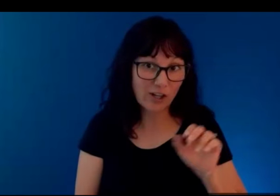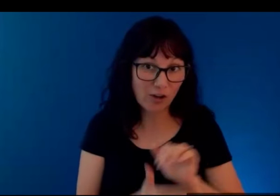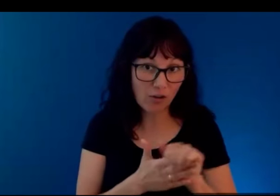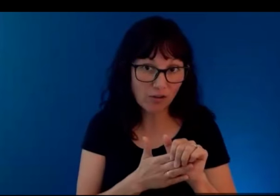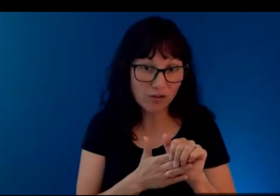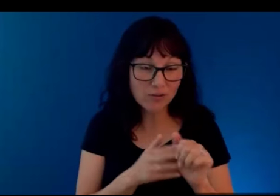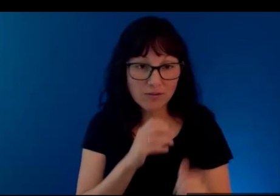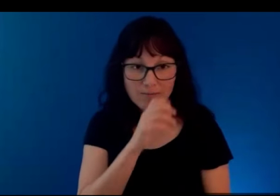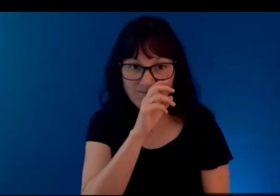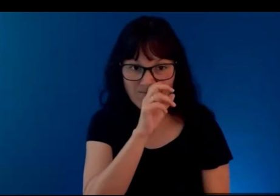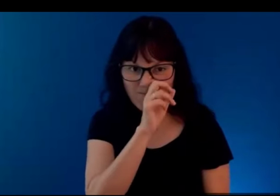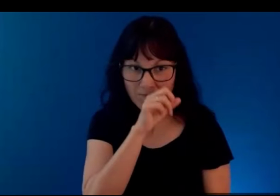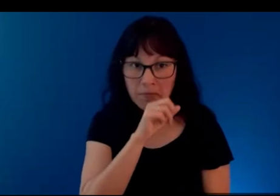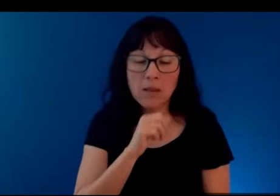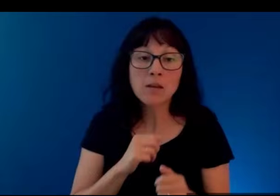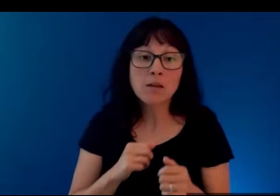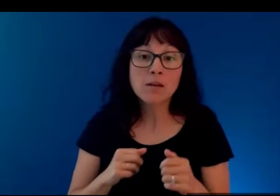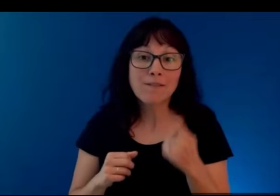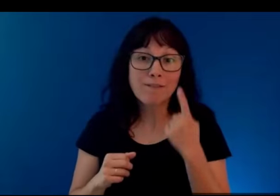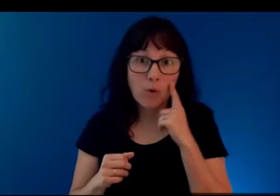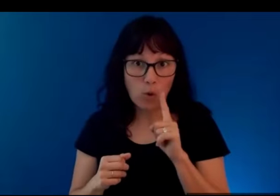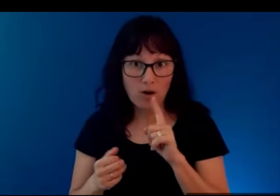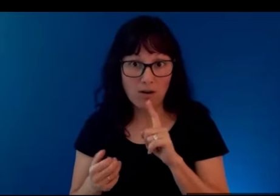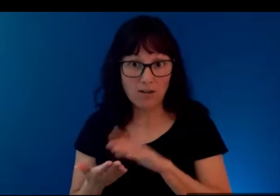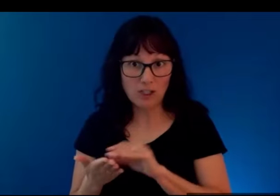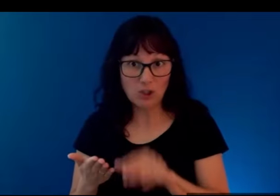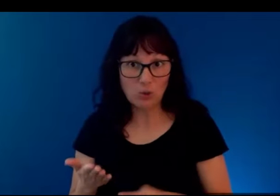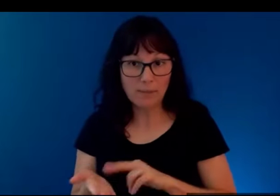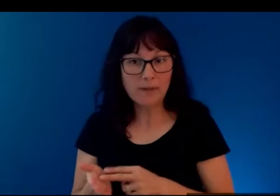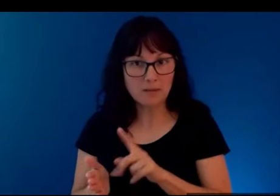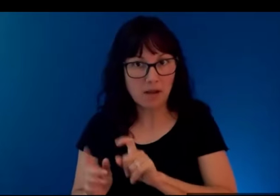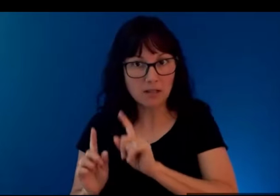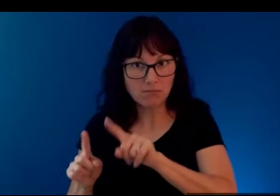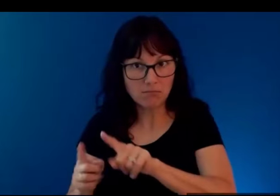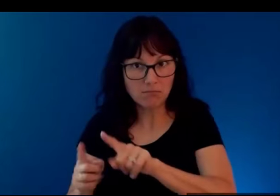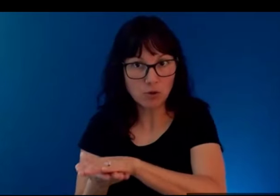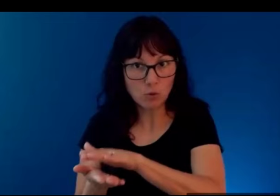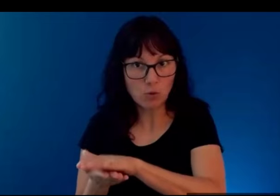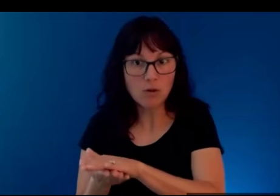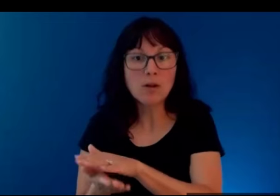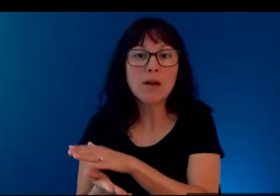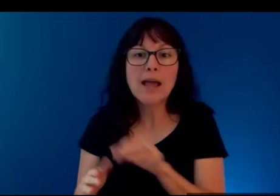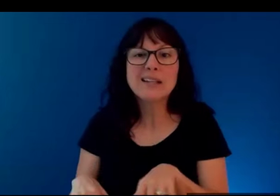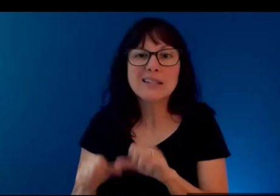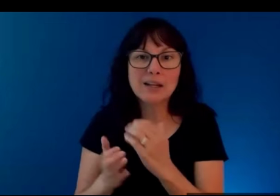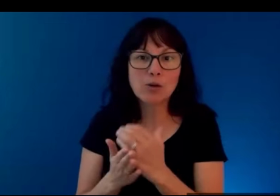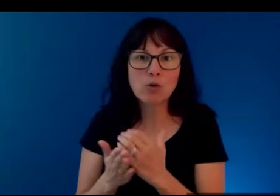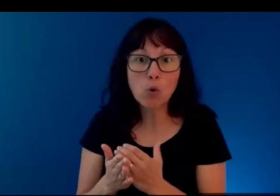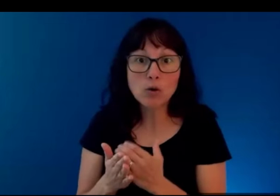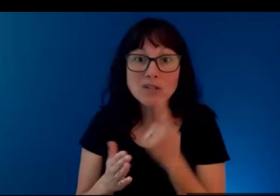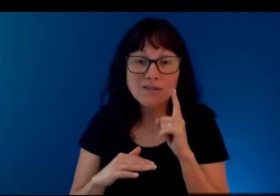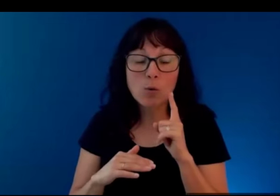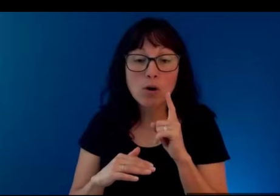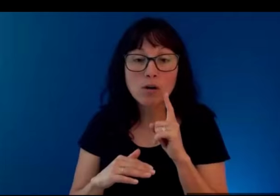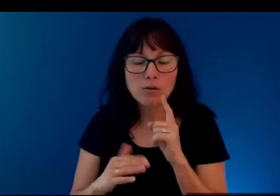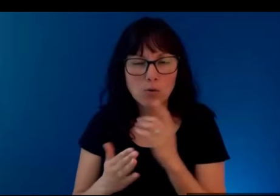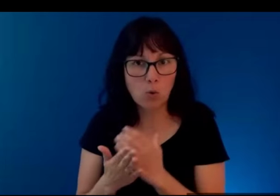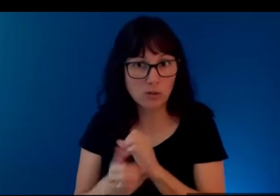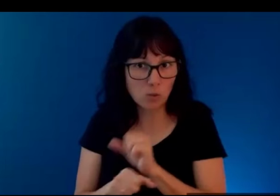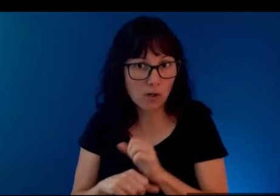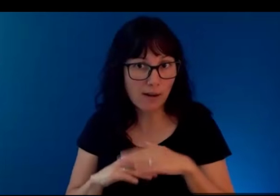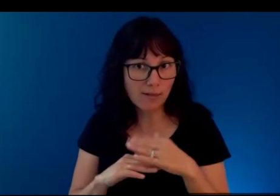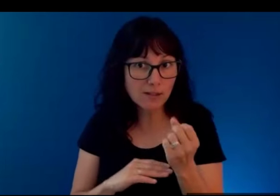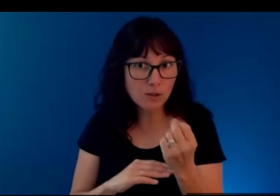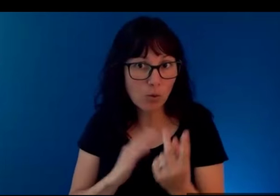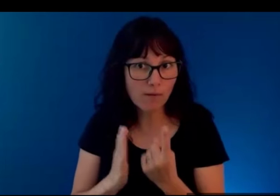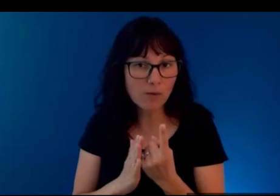$9,730. And in order to be a student, regular attending school, they have to be in a coursework for at least 12 hours. There